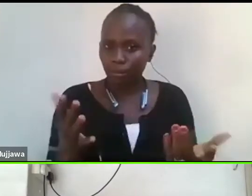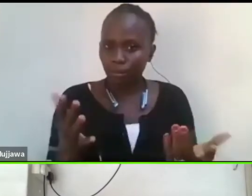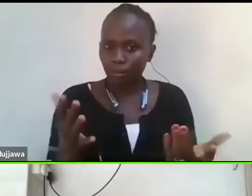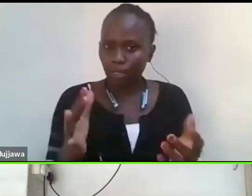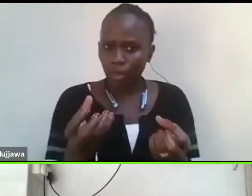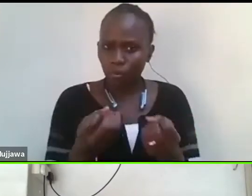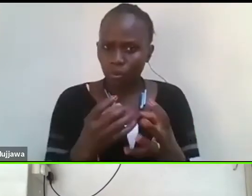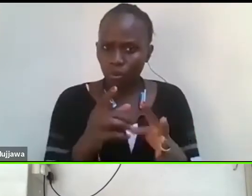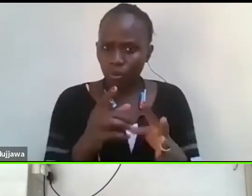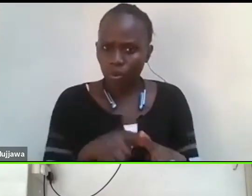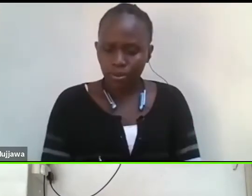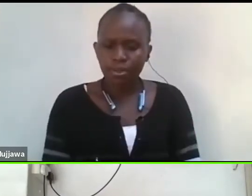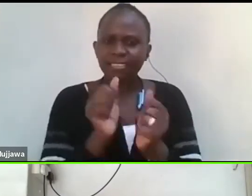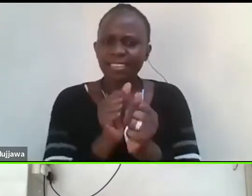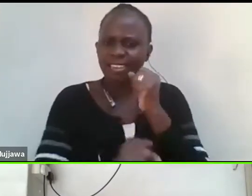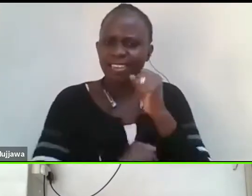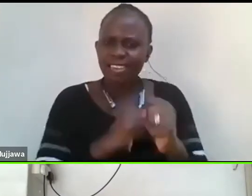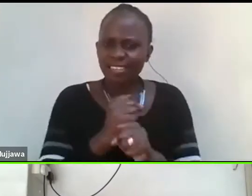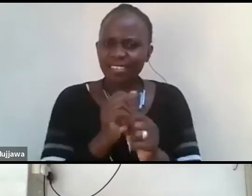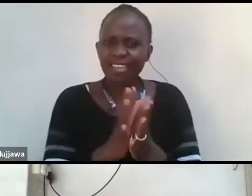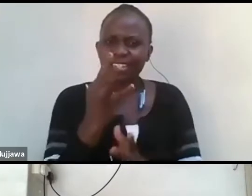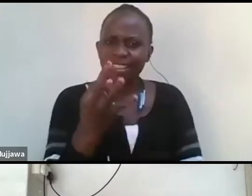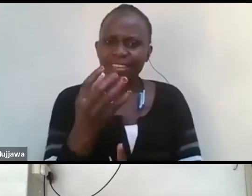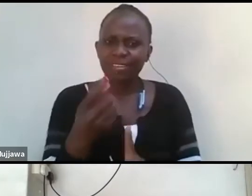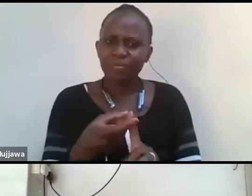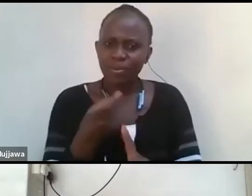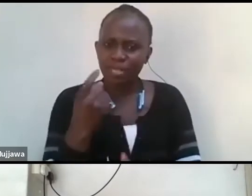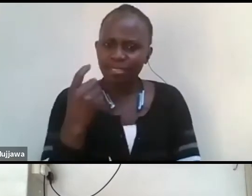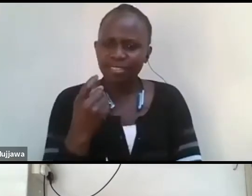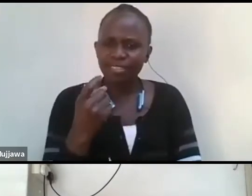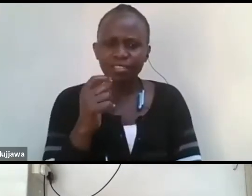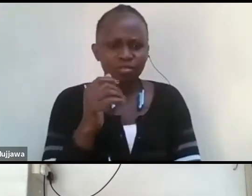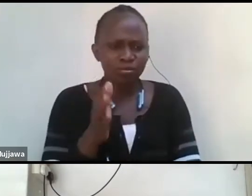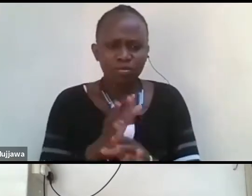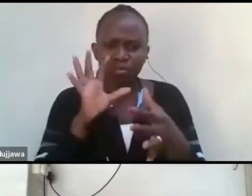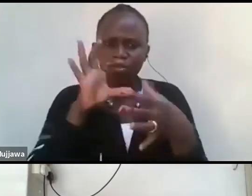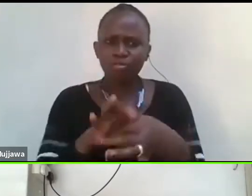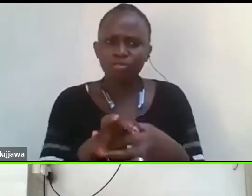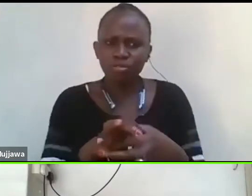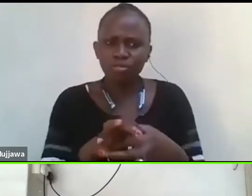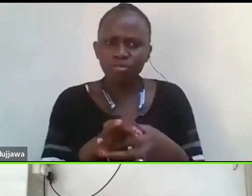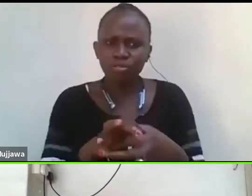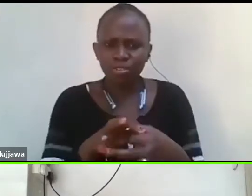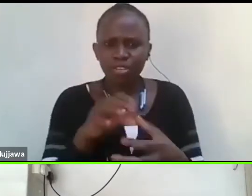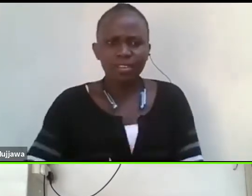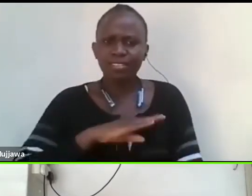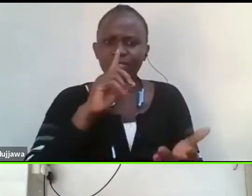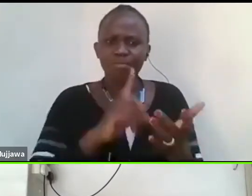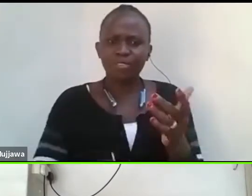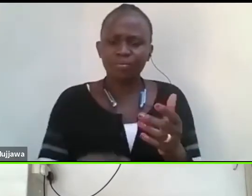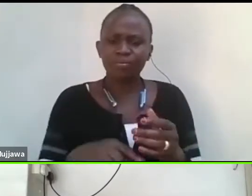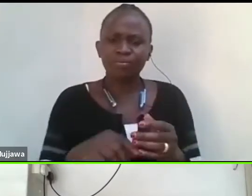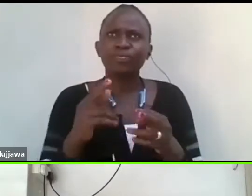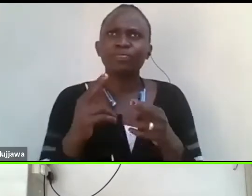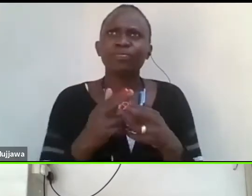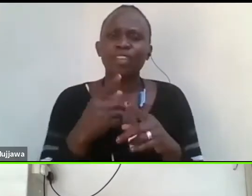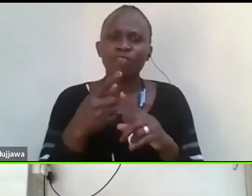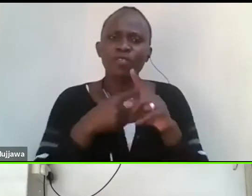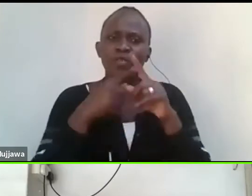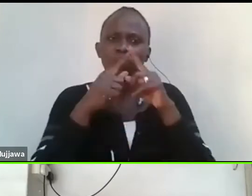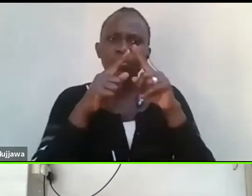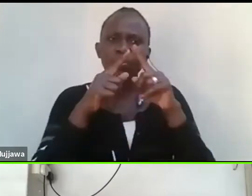10 years and 3 months. How old were you when you joined? I was immediately from campus in Treasury.